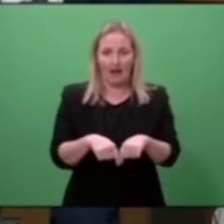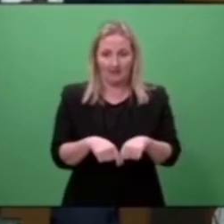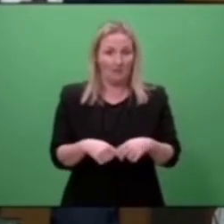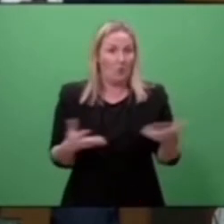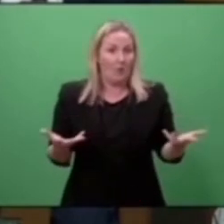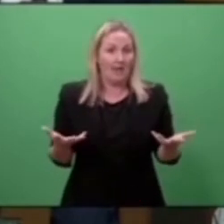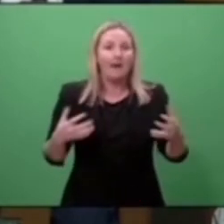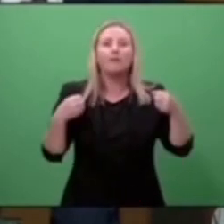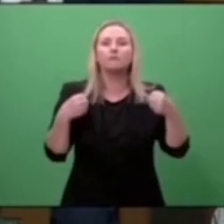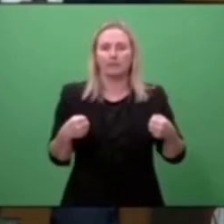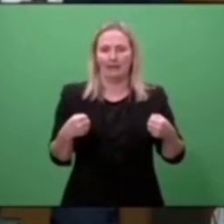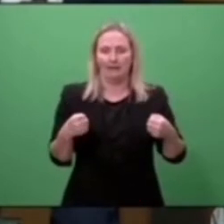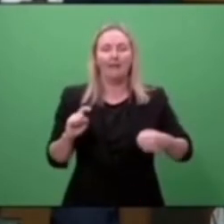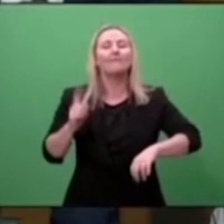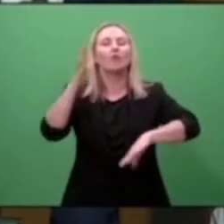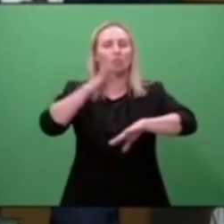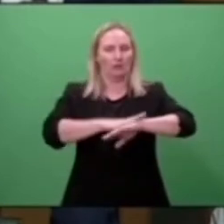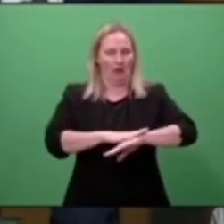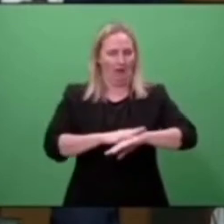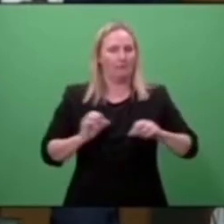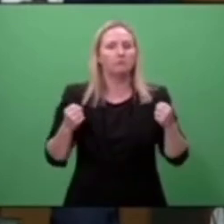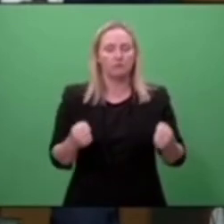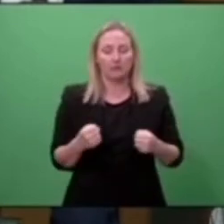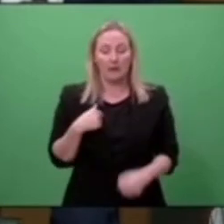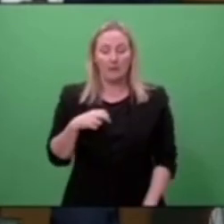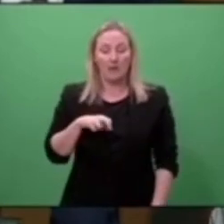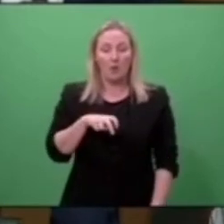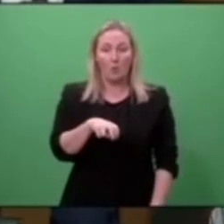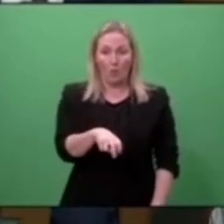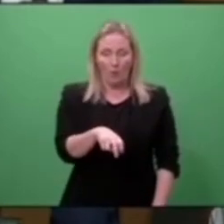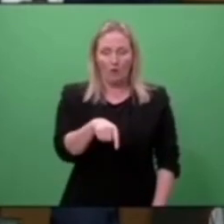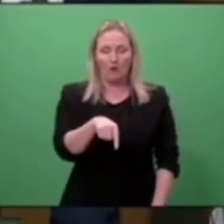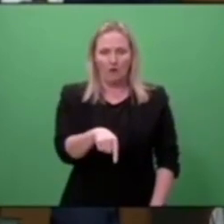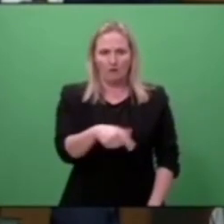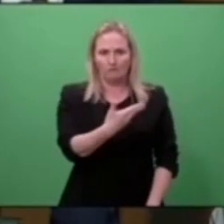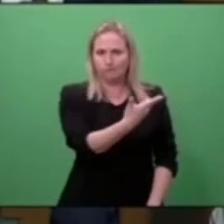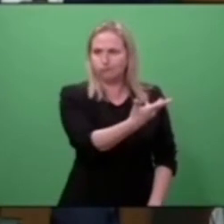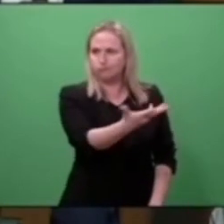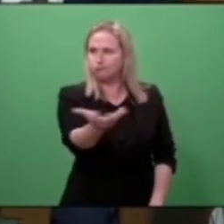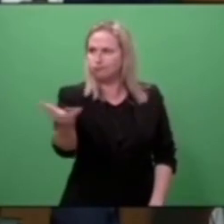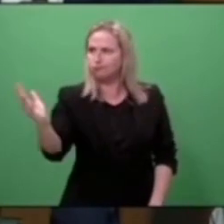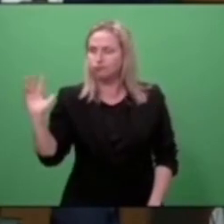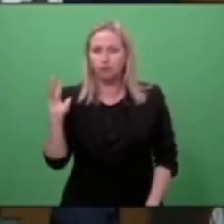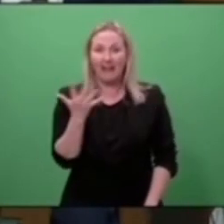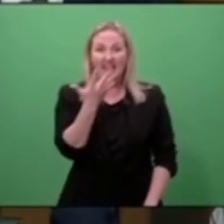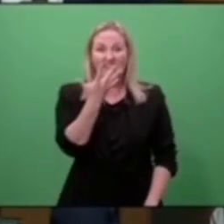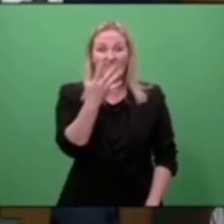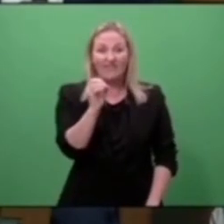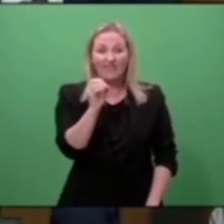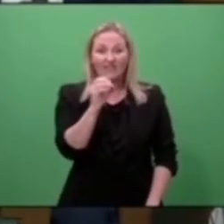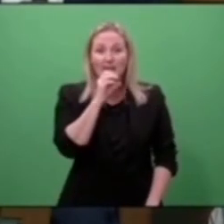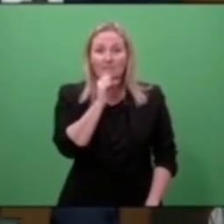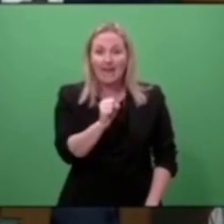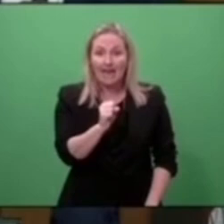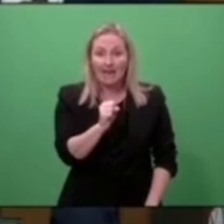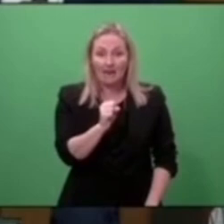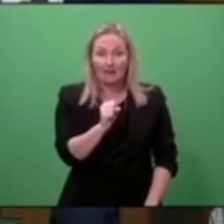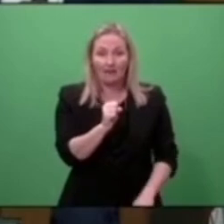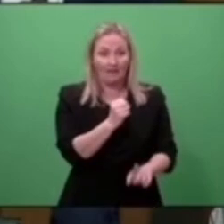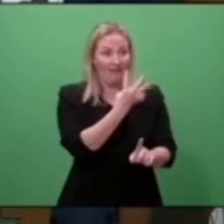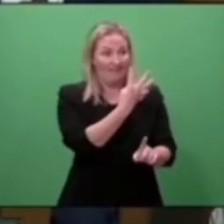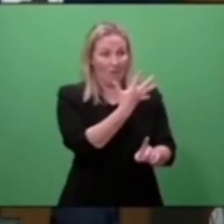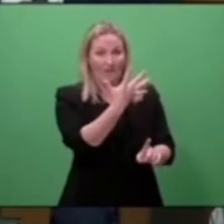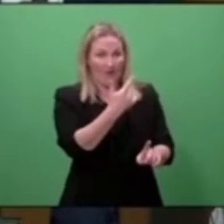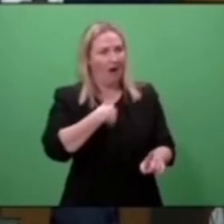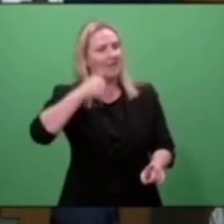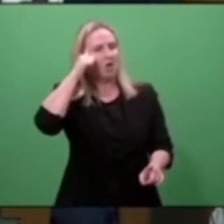before. I walked out into the yard and there were 50 men there. I knew 45 of them.